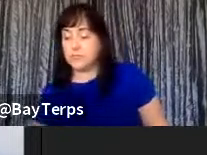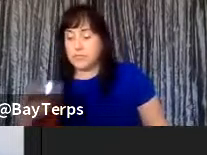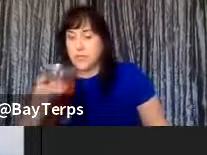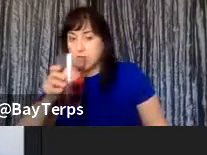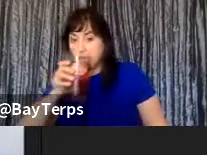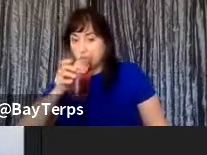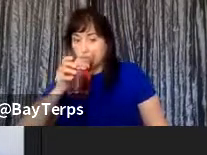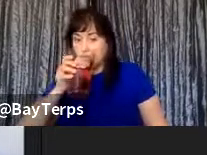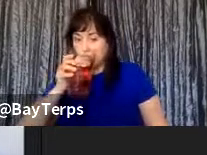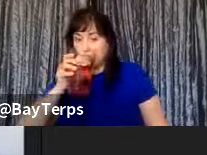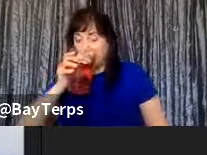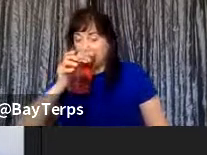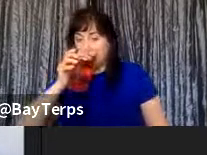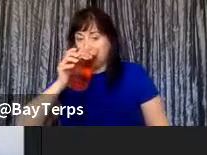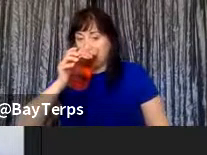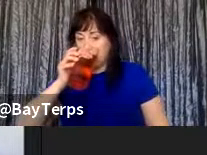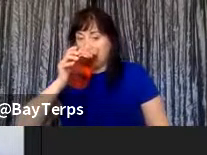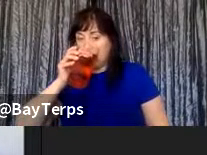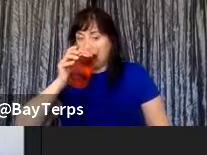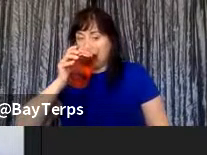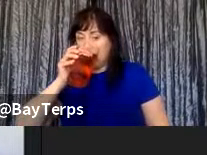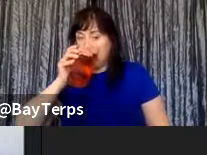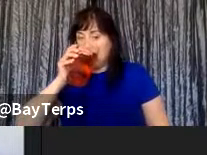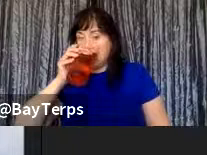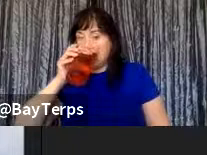You're muted for a second there, Nick.